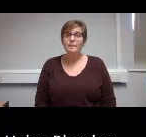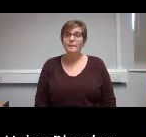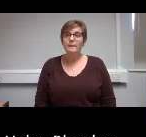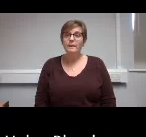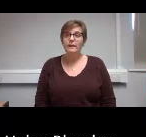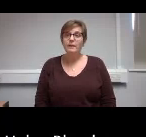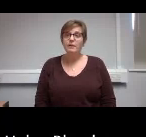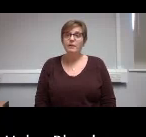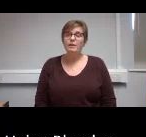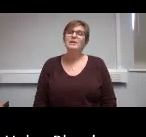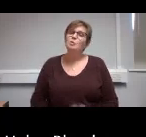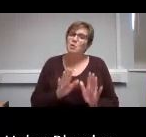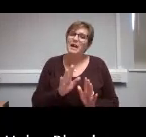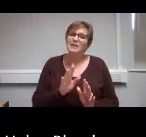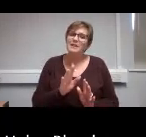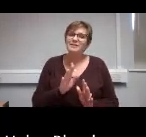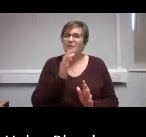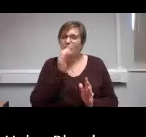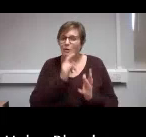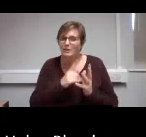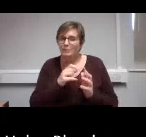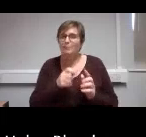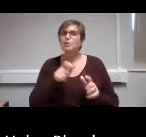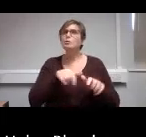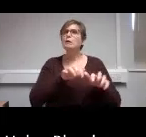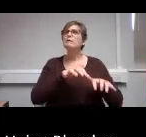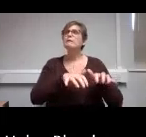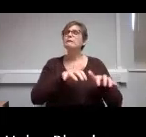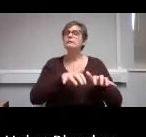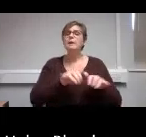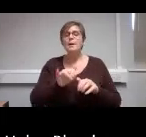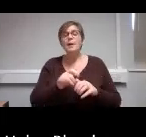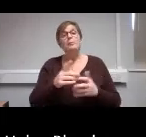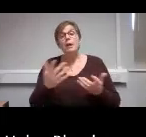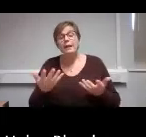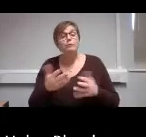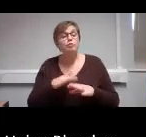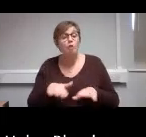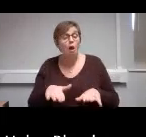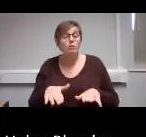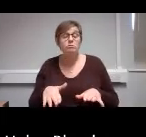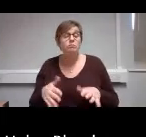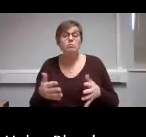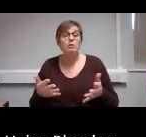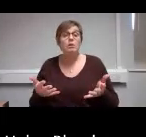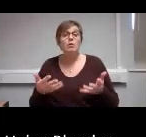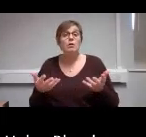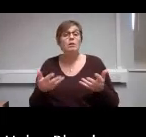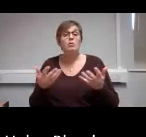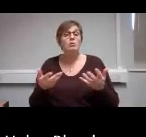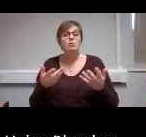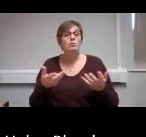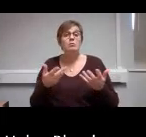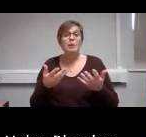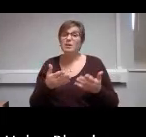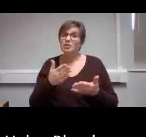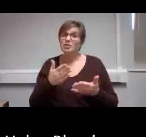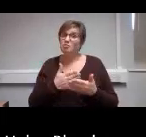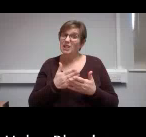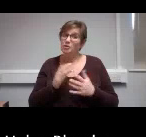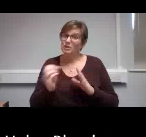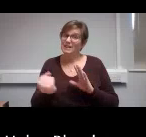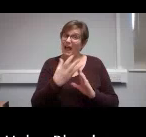Give it a second just in case anyone's typing or whatnot, but if not, we can always kind of talk. This is a really good slide